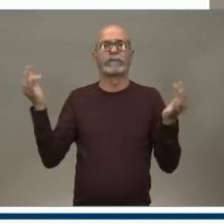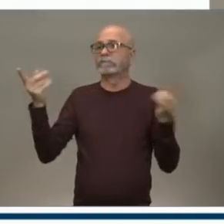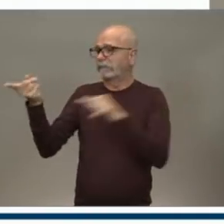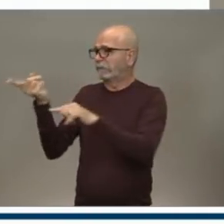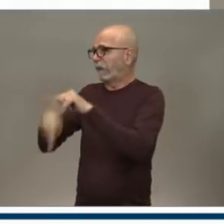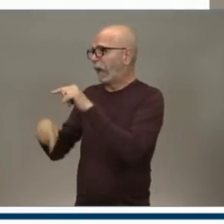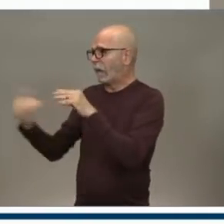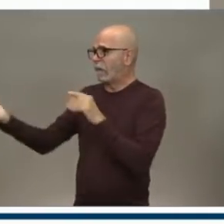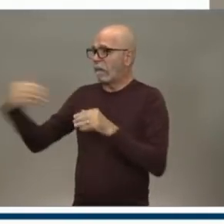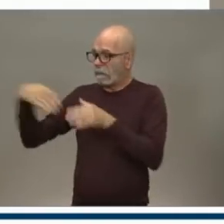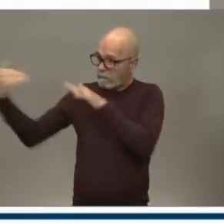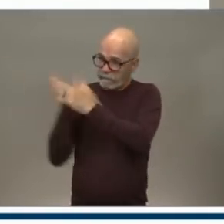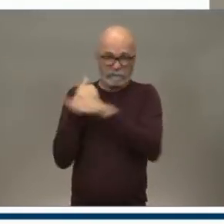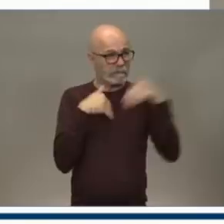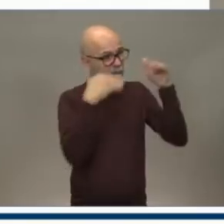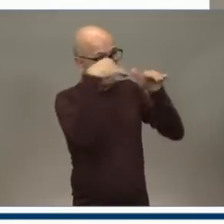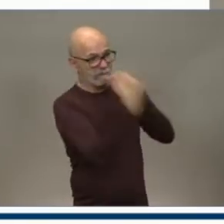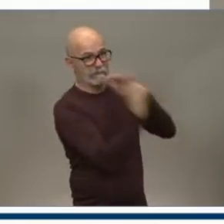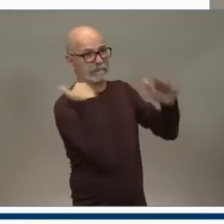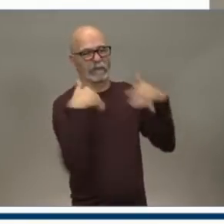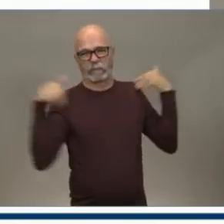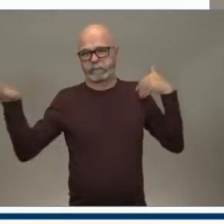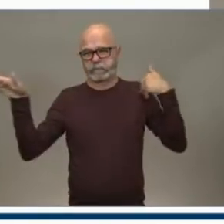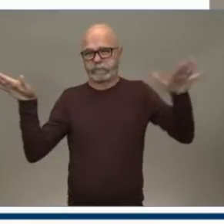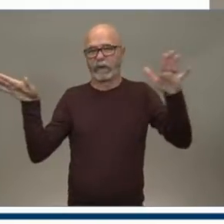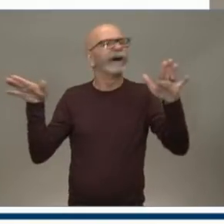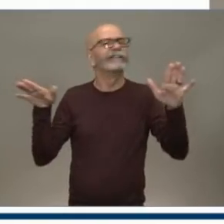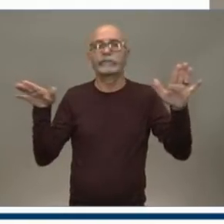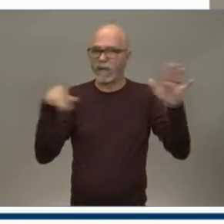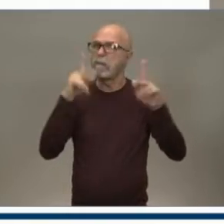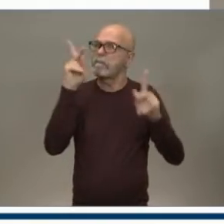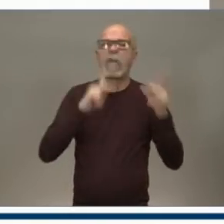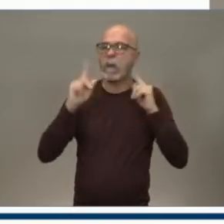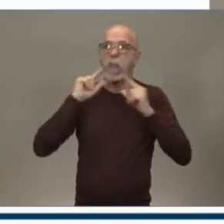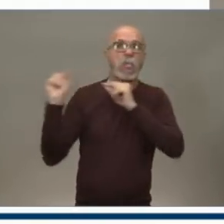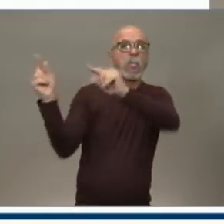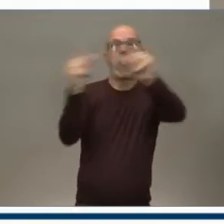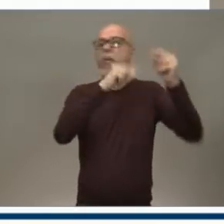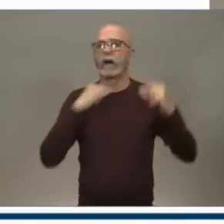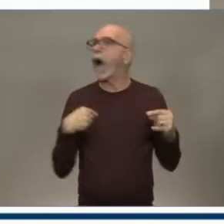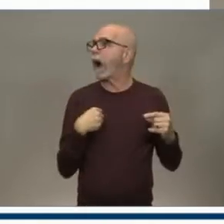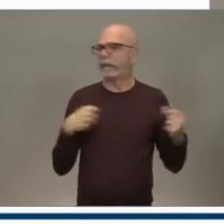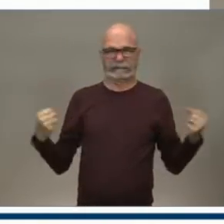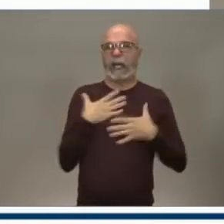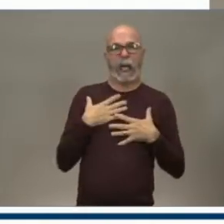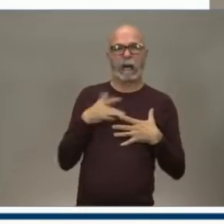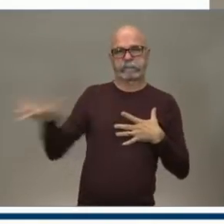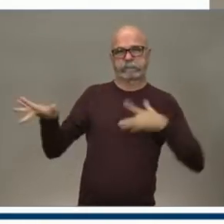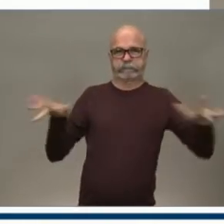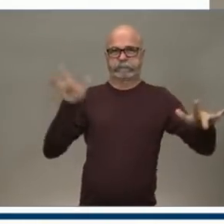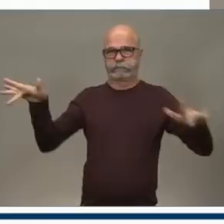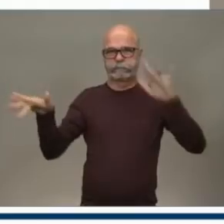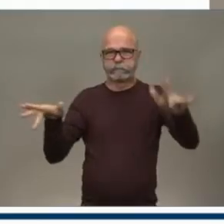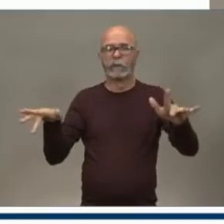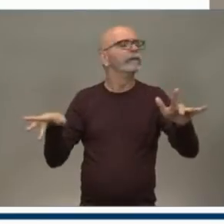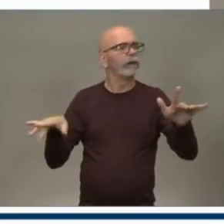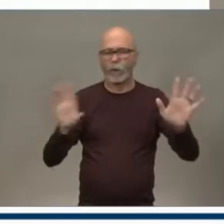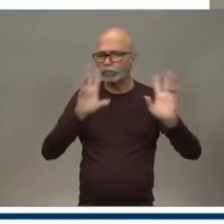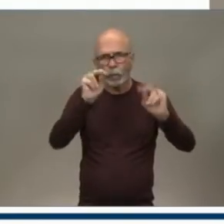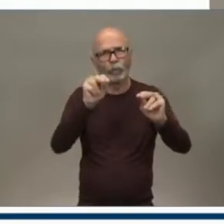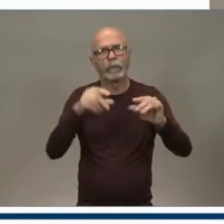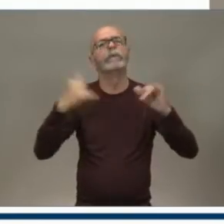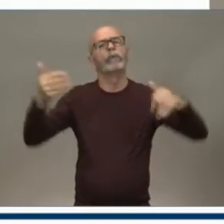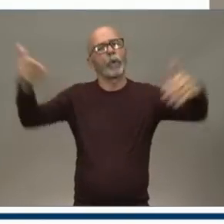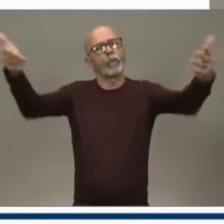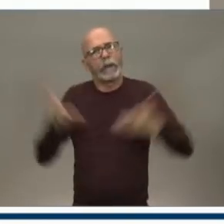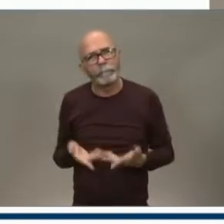happening. There's no increased risk for these individuals, and so we're asking if there's a need for broader community actions,